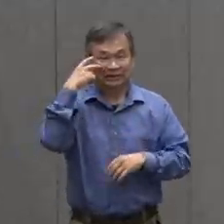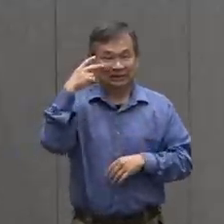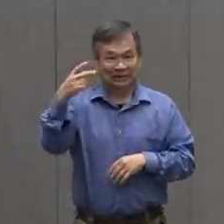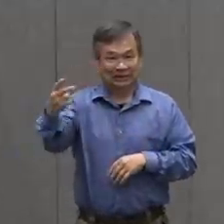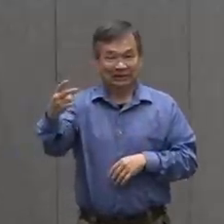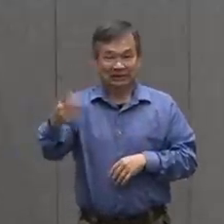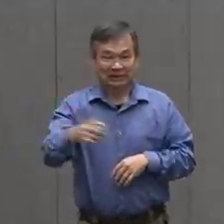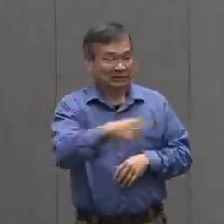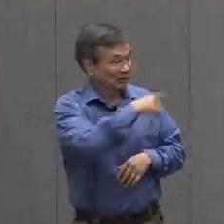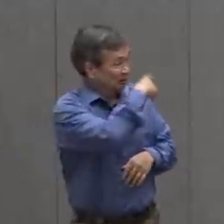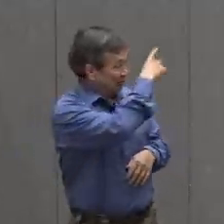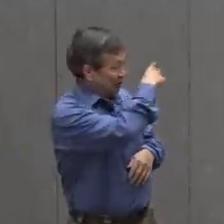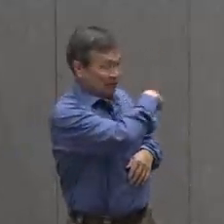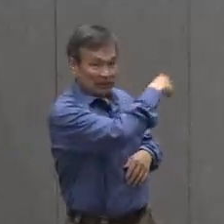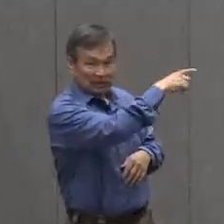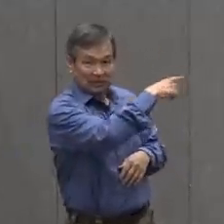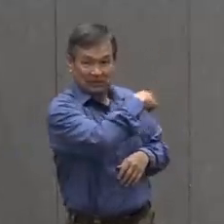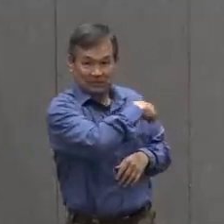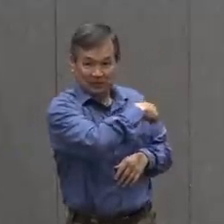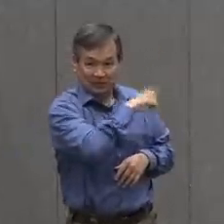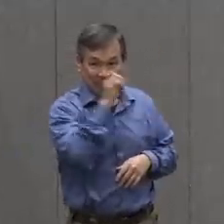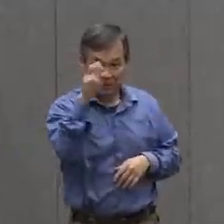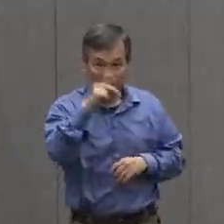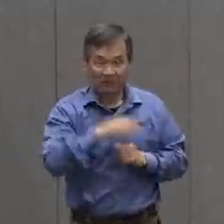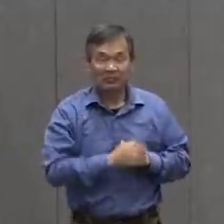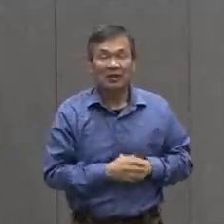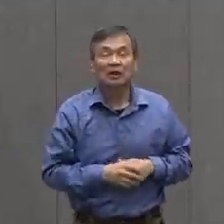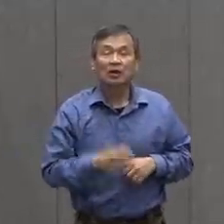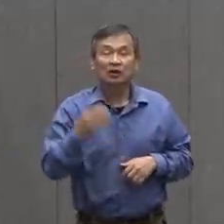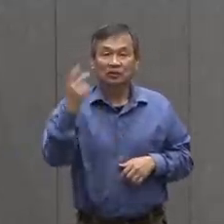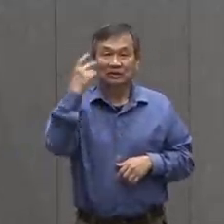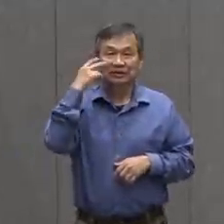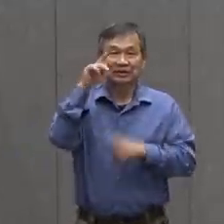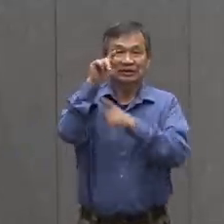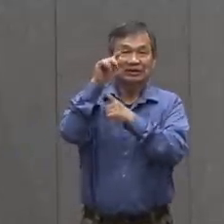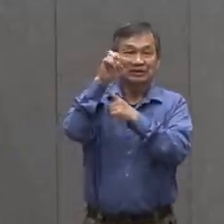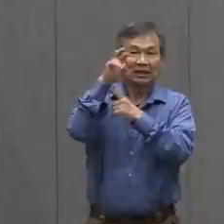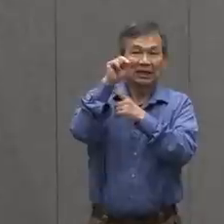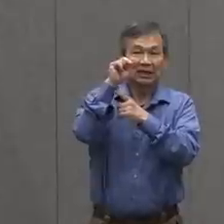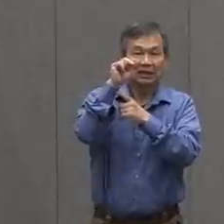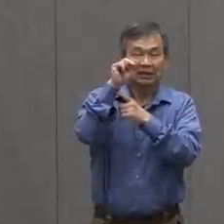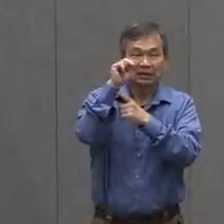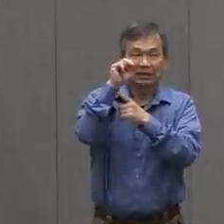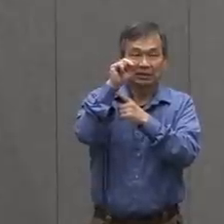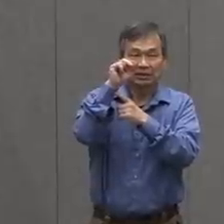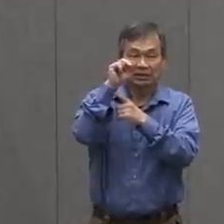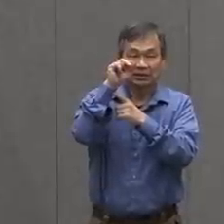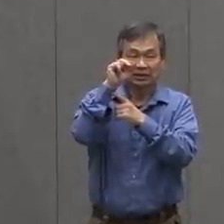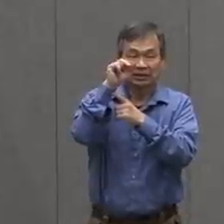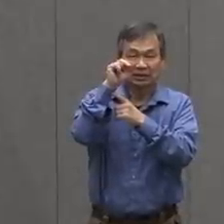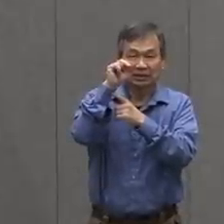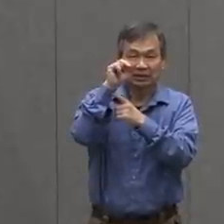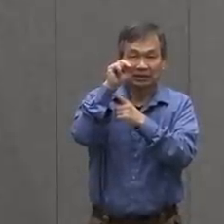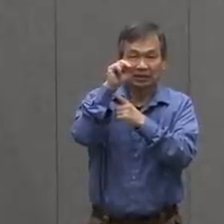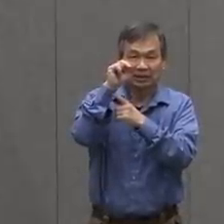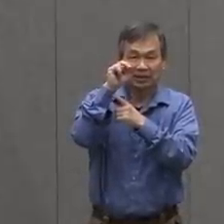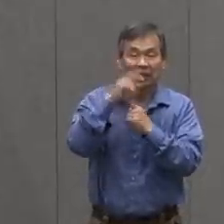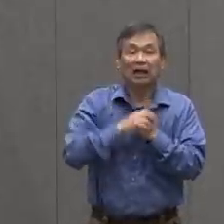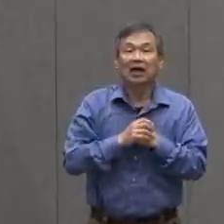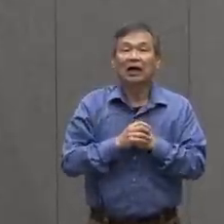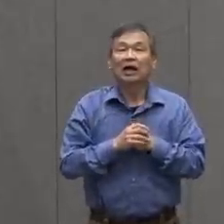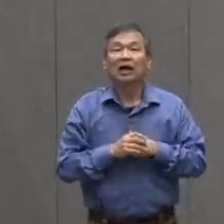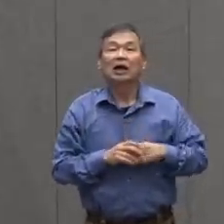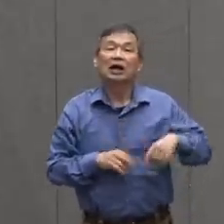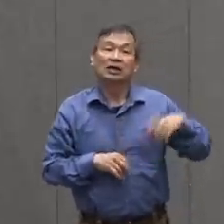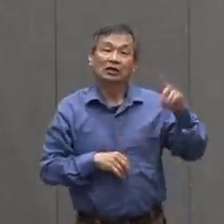some boxes. So we have 10, one group of 10, and then we have